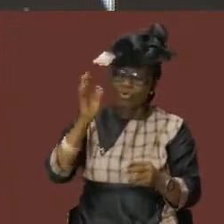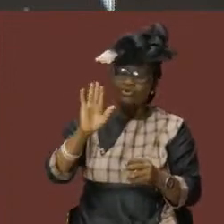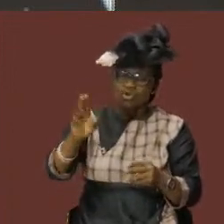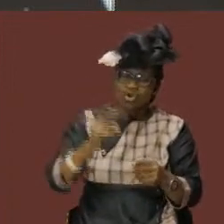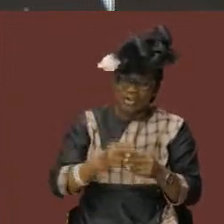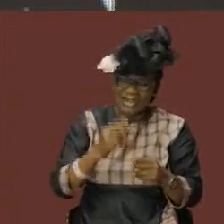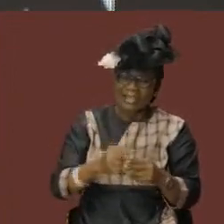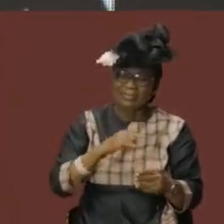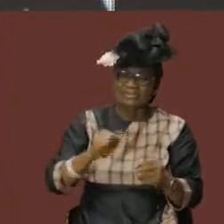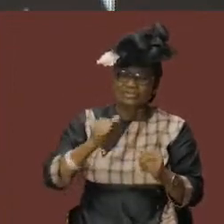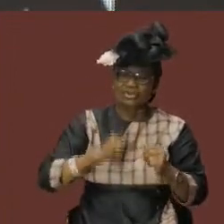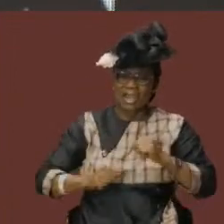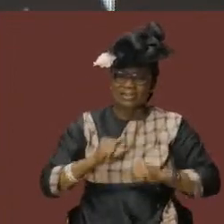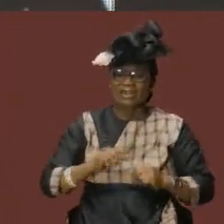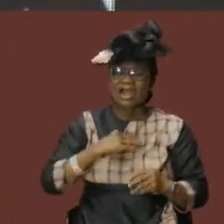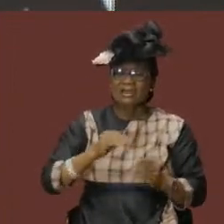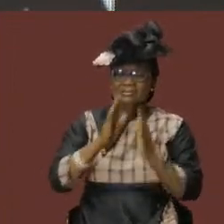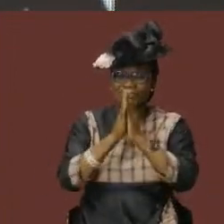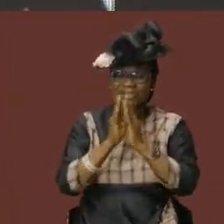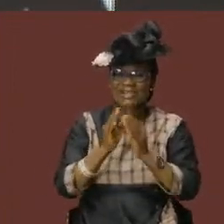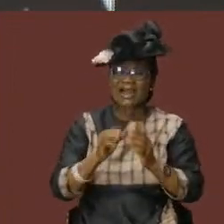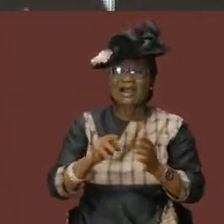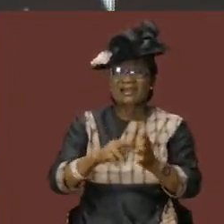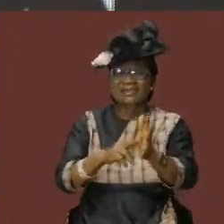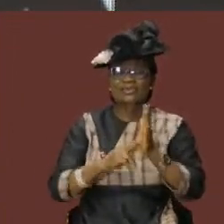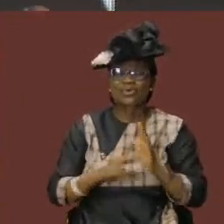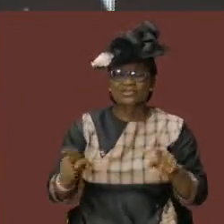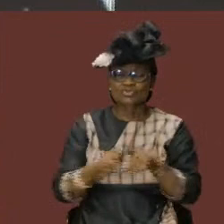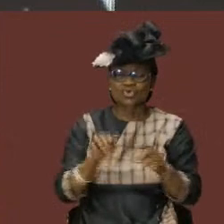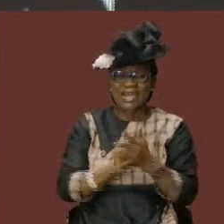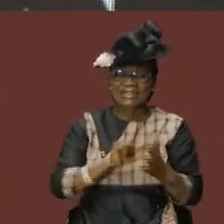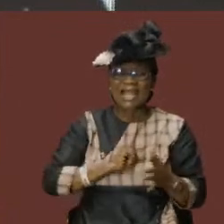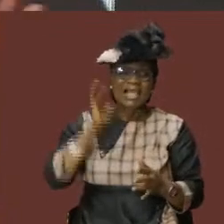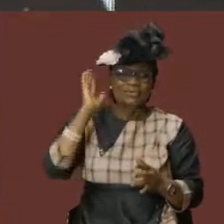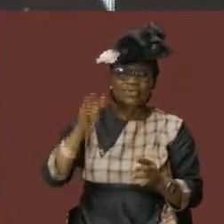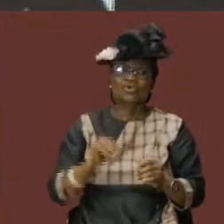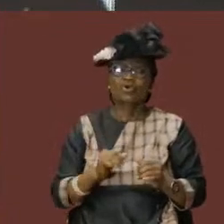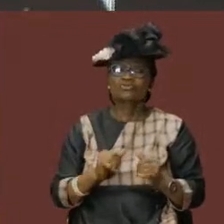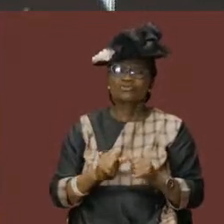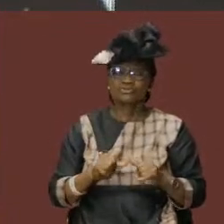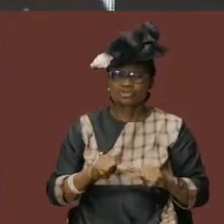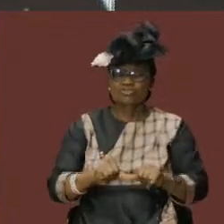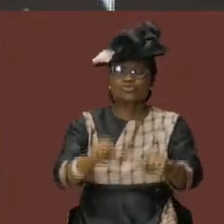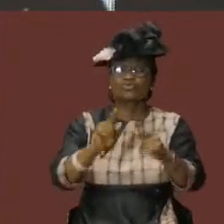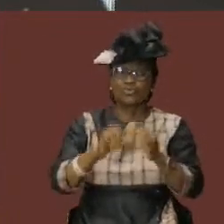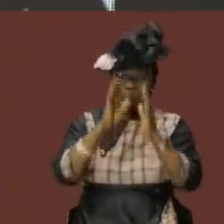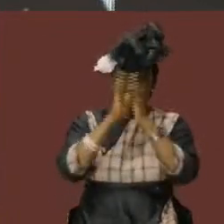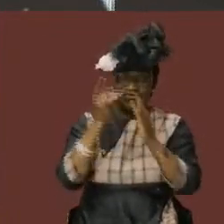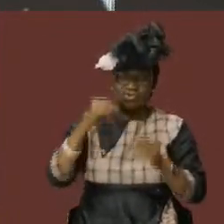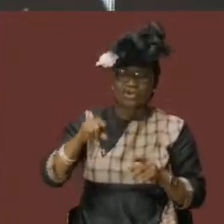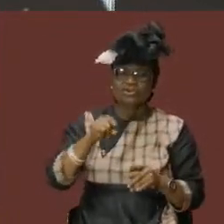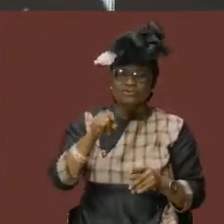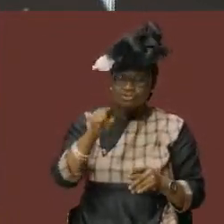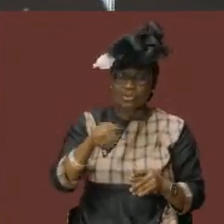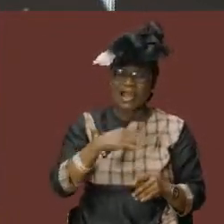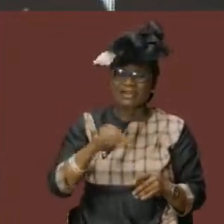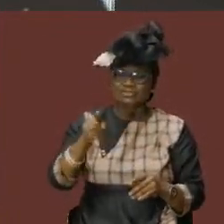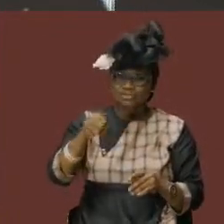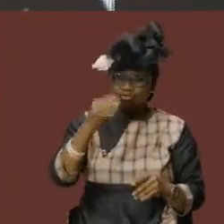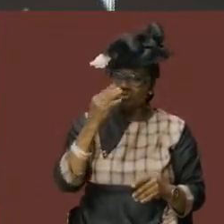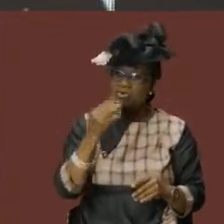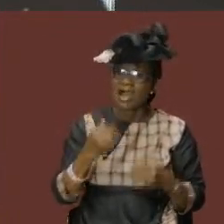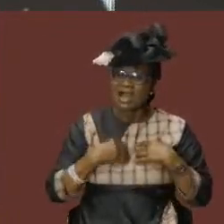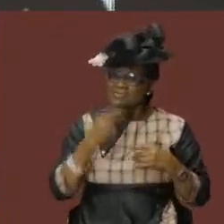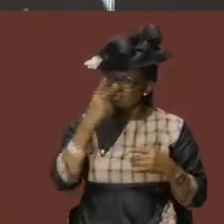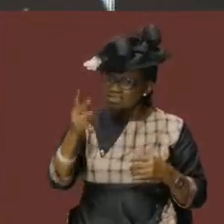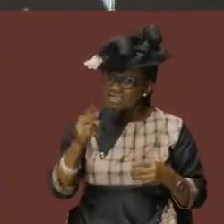requests, so I can continue to pray for you. And if you locate a Redeemed Christian Church of God near you, go